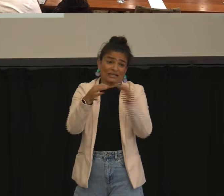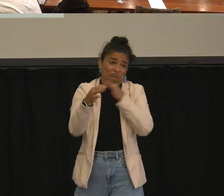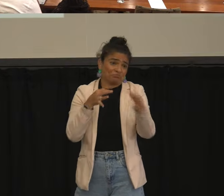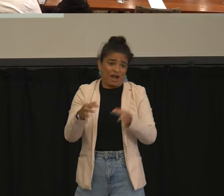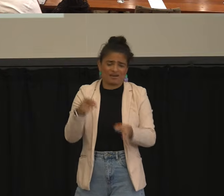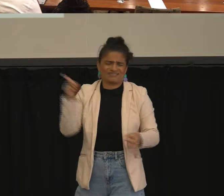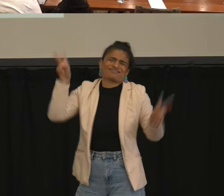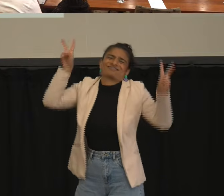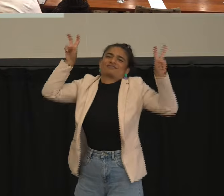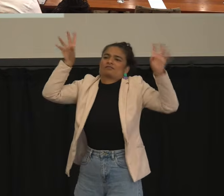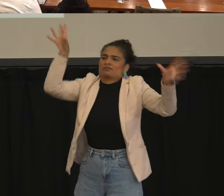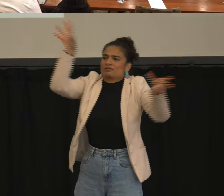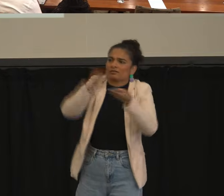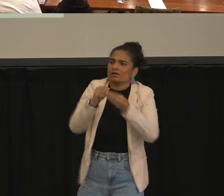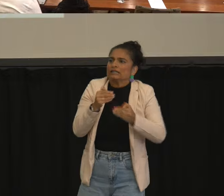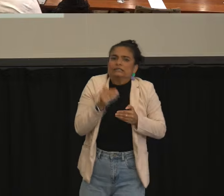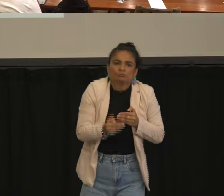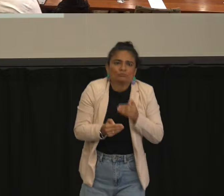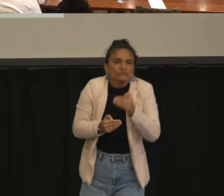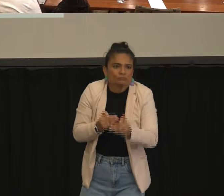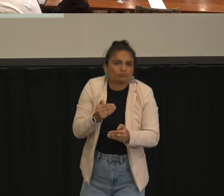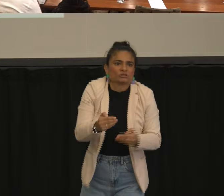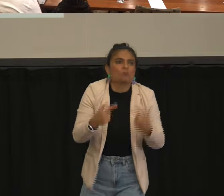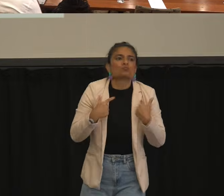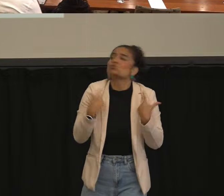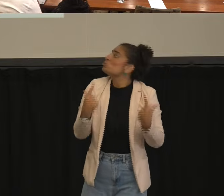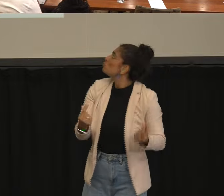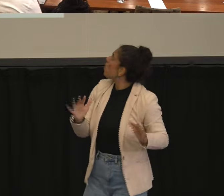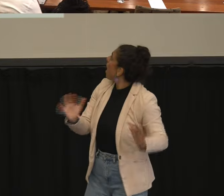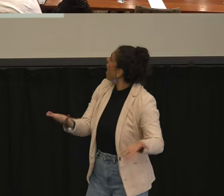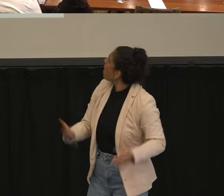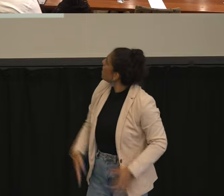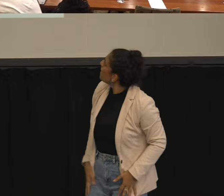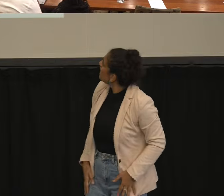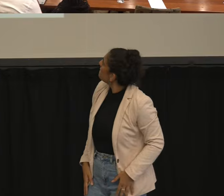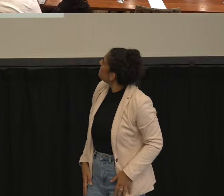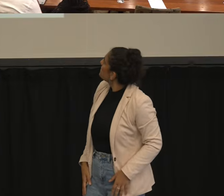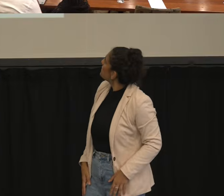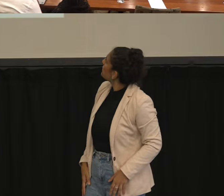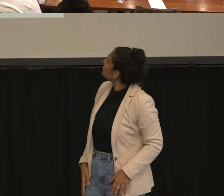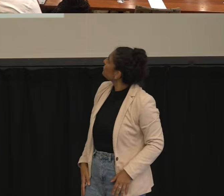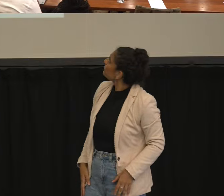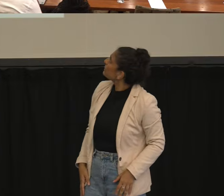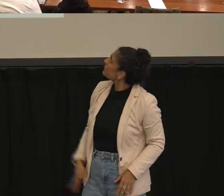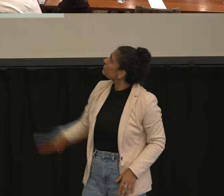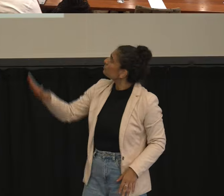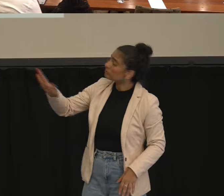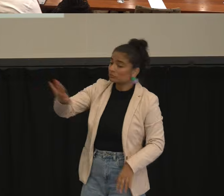LMS platform, this is the layout. I'm not going to explain it step by step.